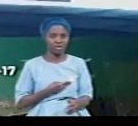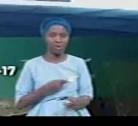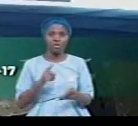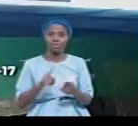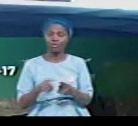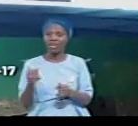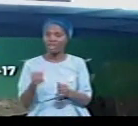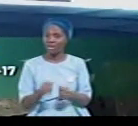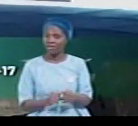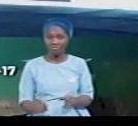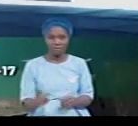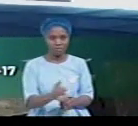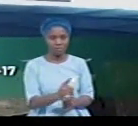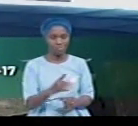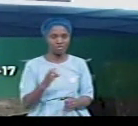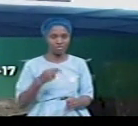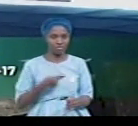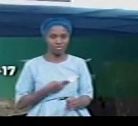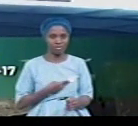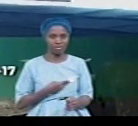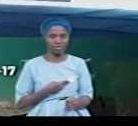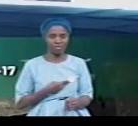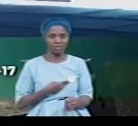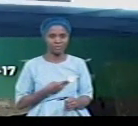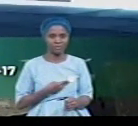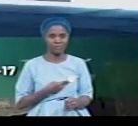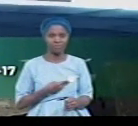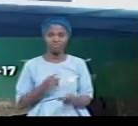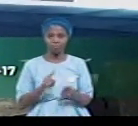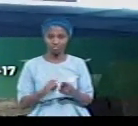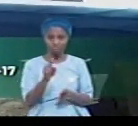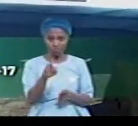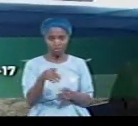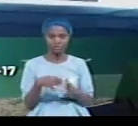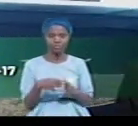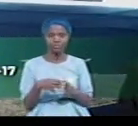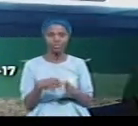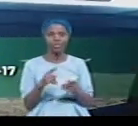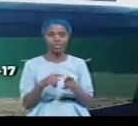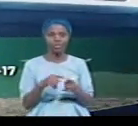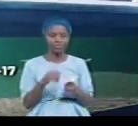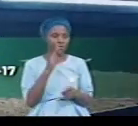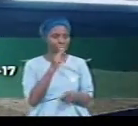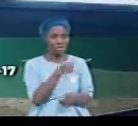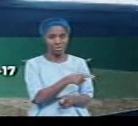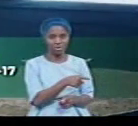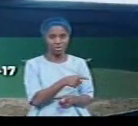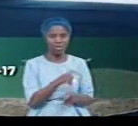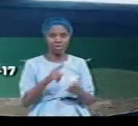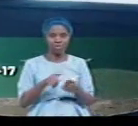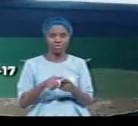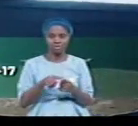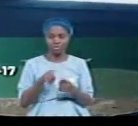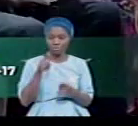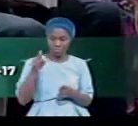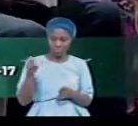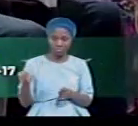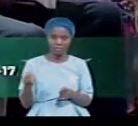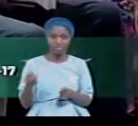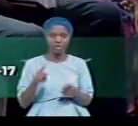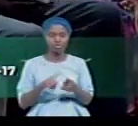every one of us, unto you, unto her, unto him, unto